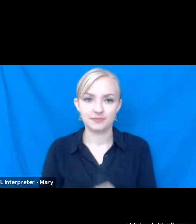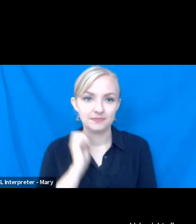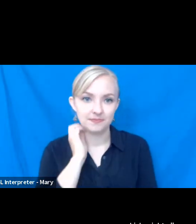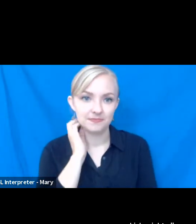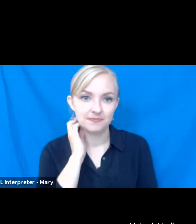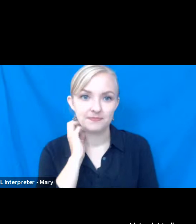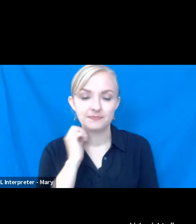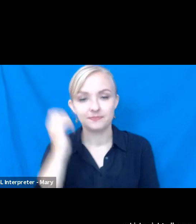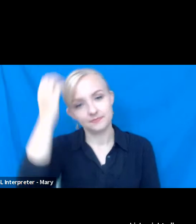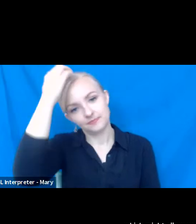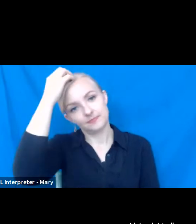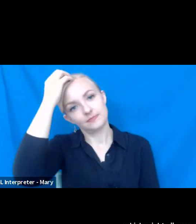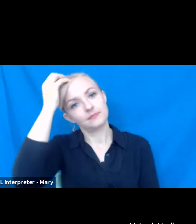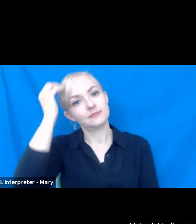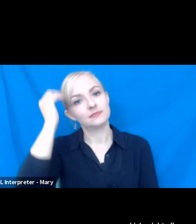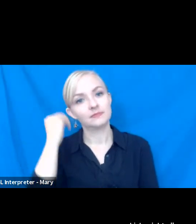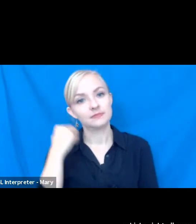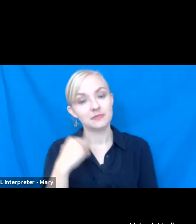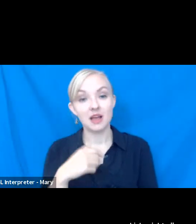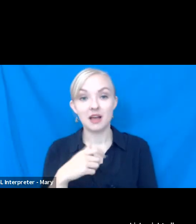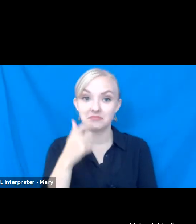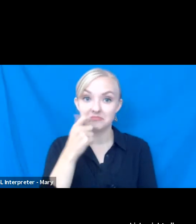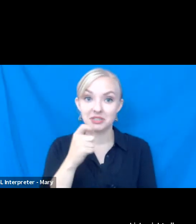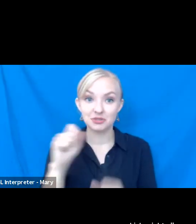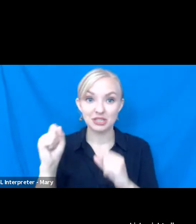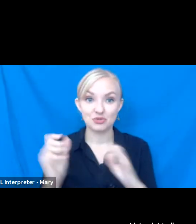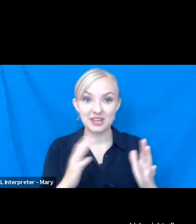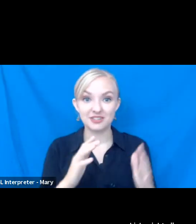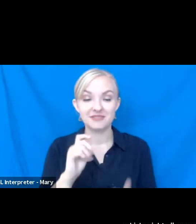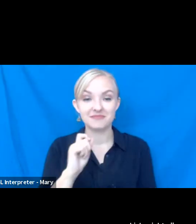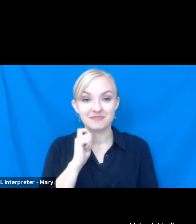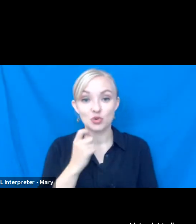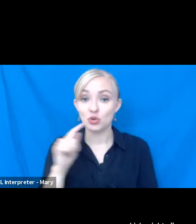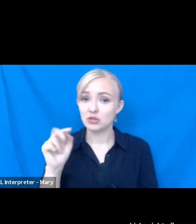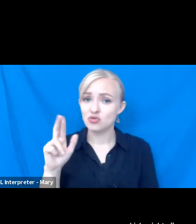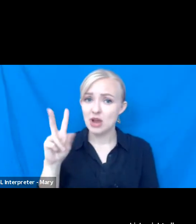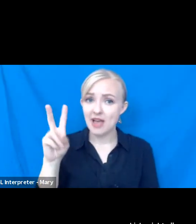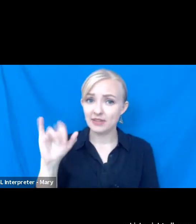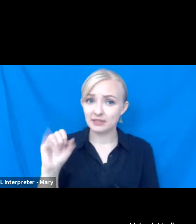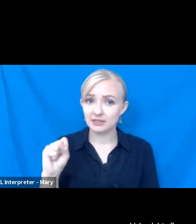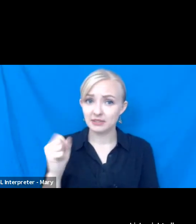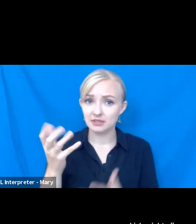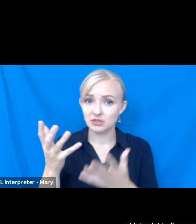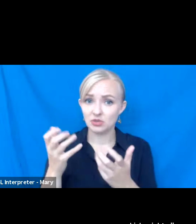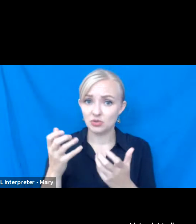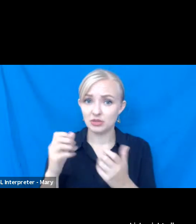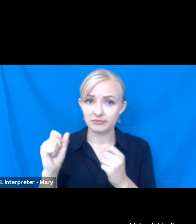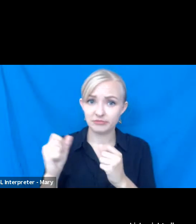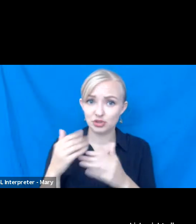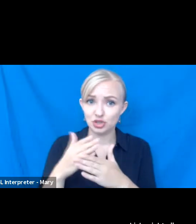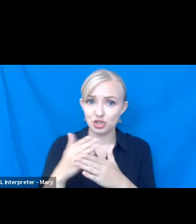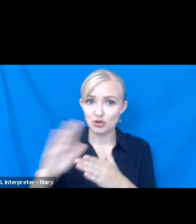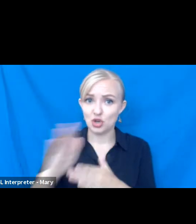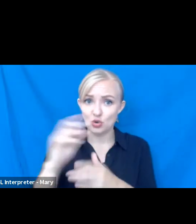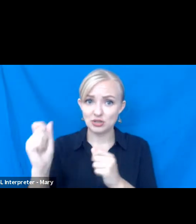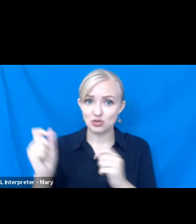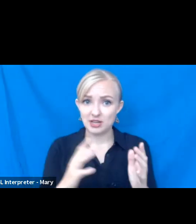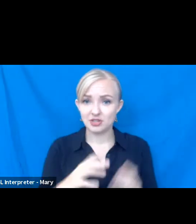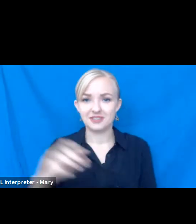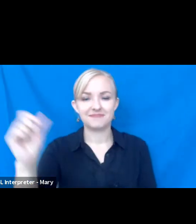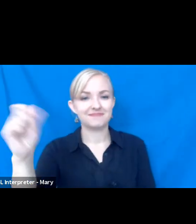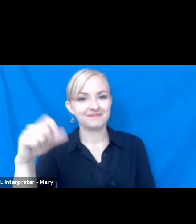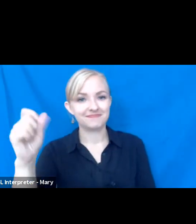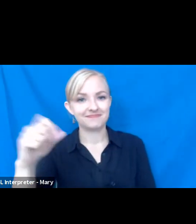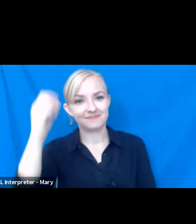Well, those are really interesting strategies. Travis, did you have some strategies you could share?